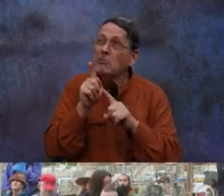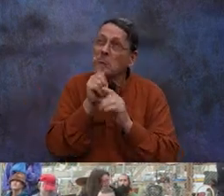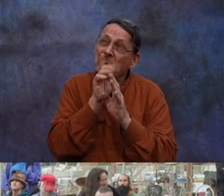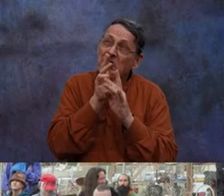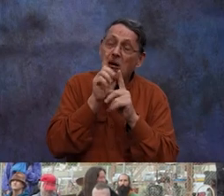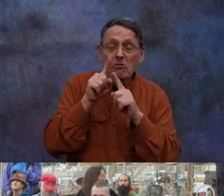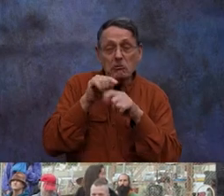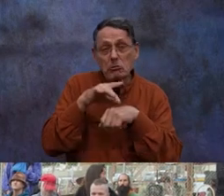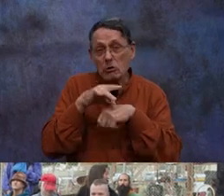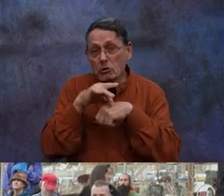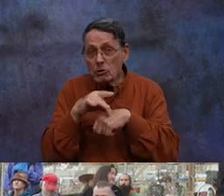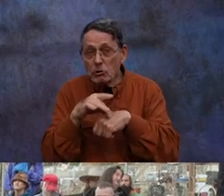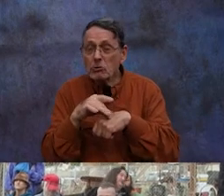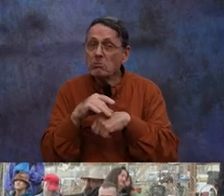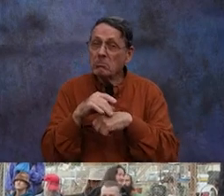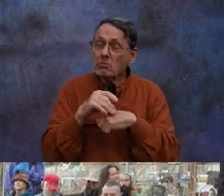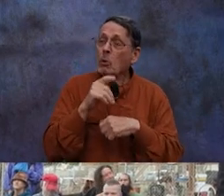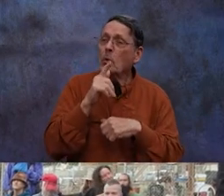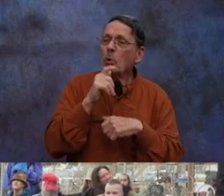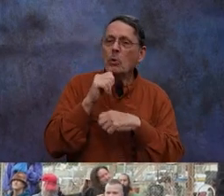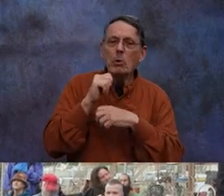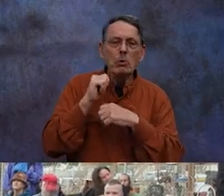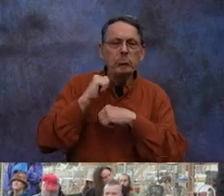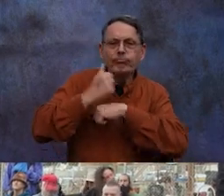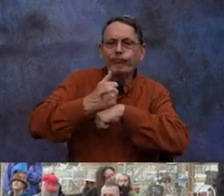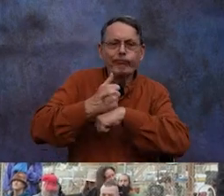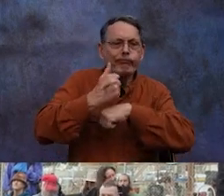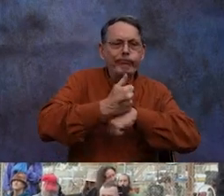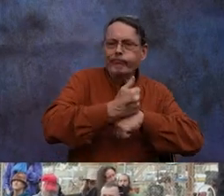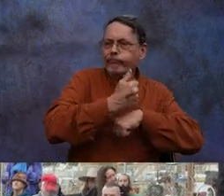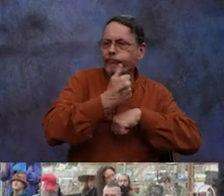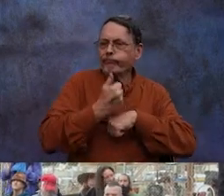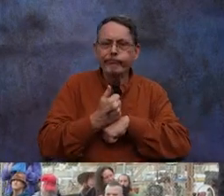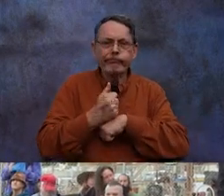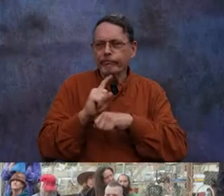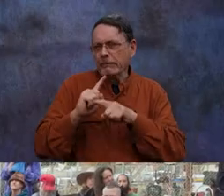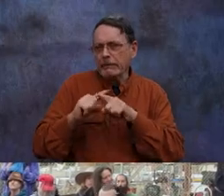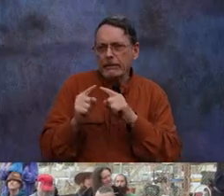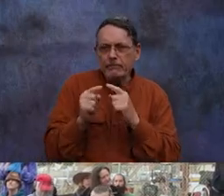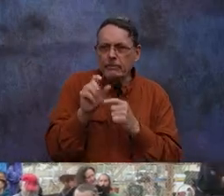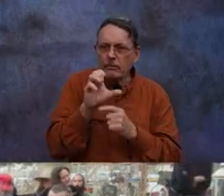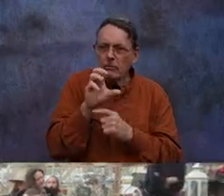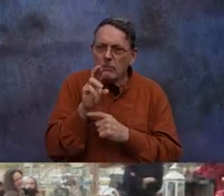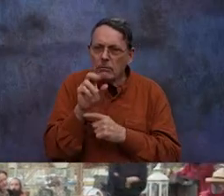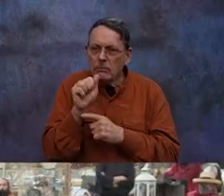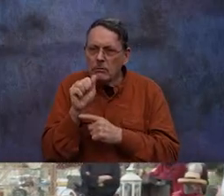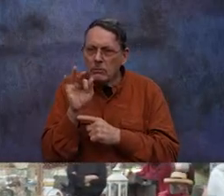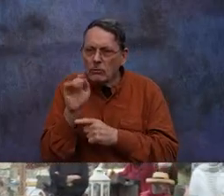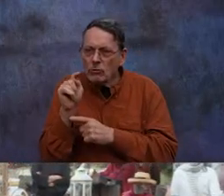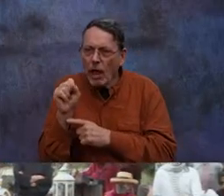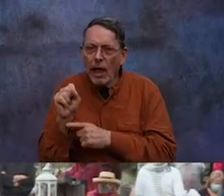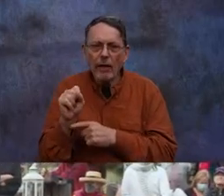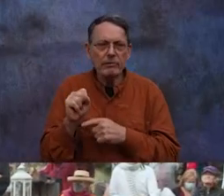to the stars and talk to the earth and found and founded the